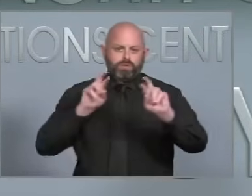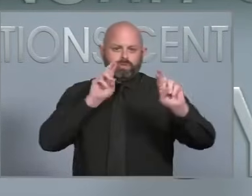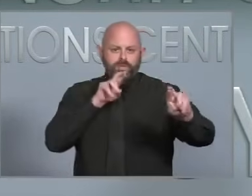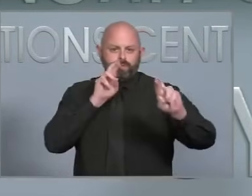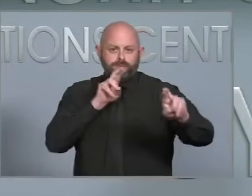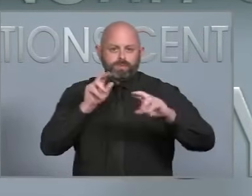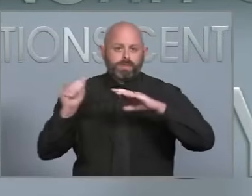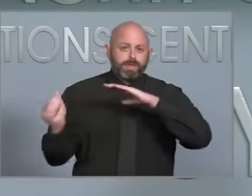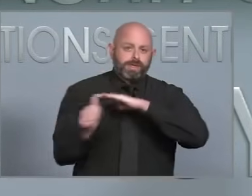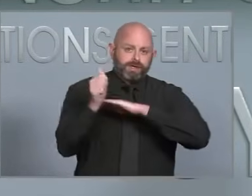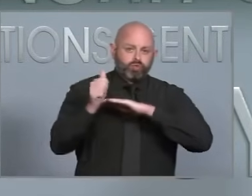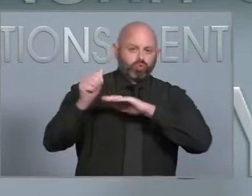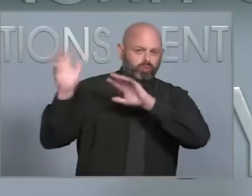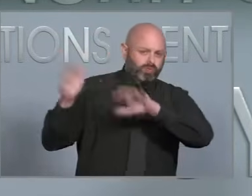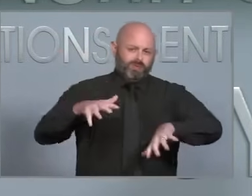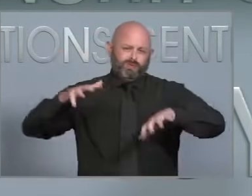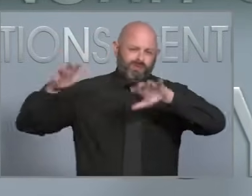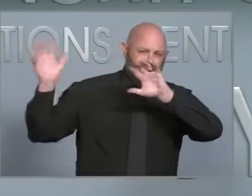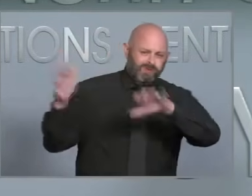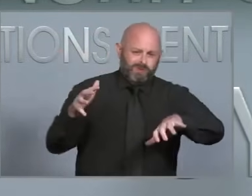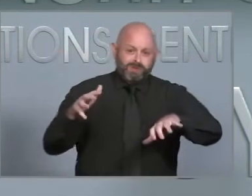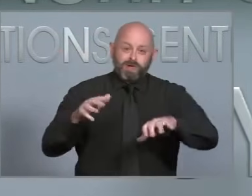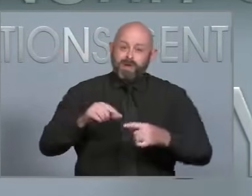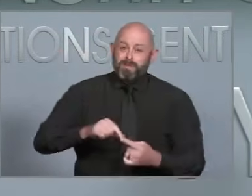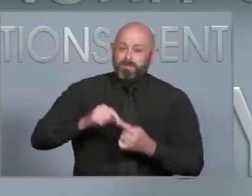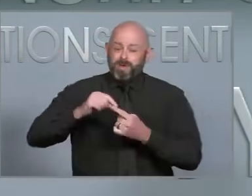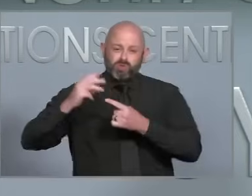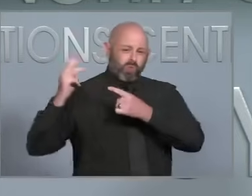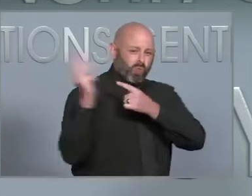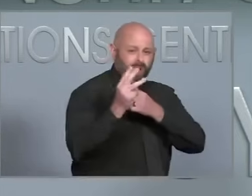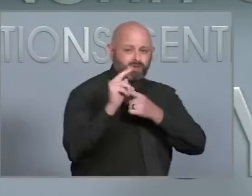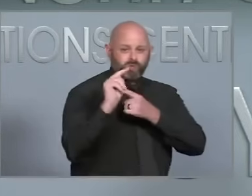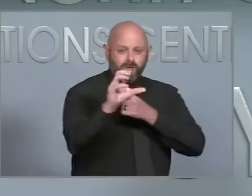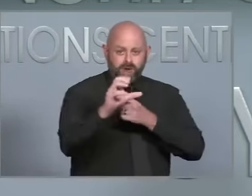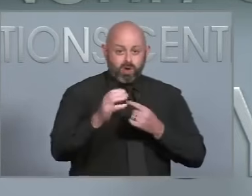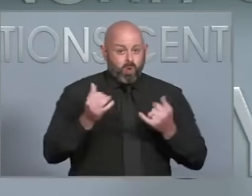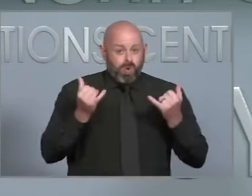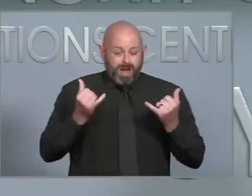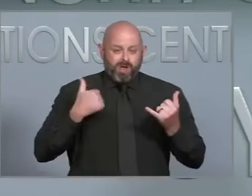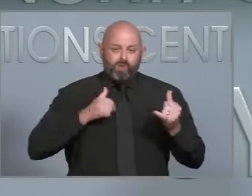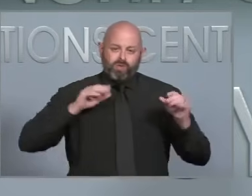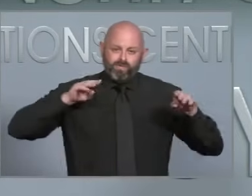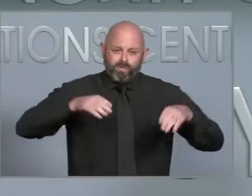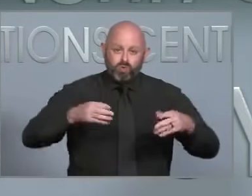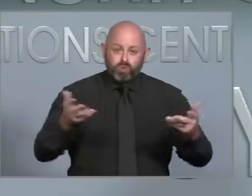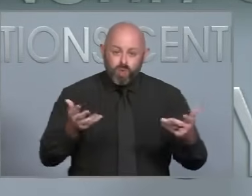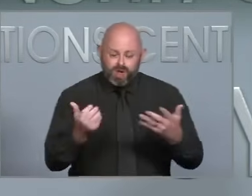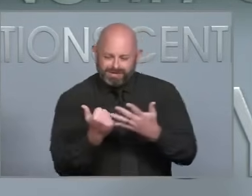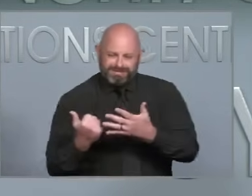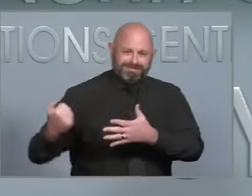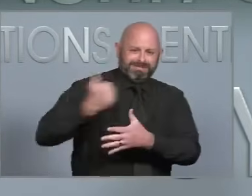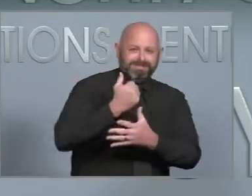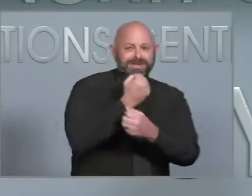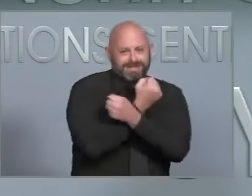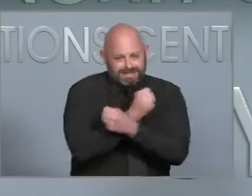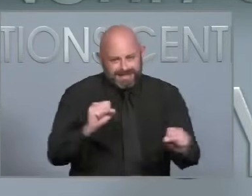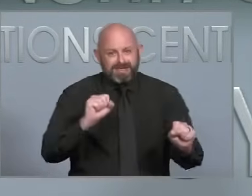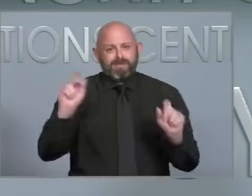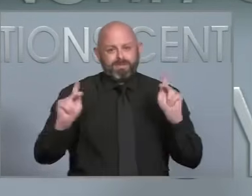western part of our state. The priority now is saving lives. Helene is